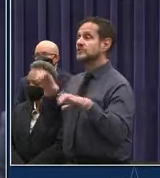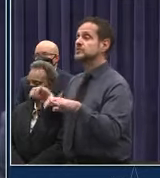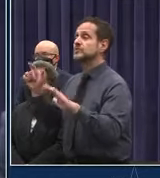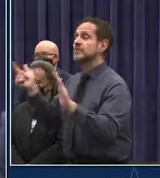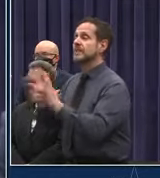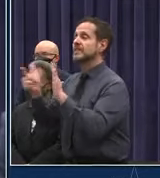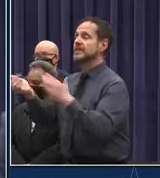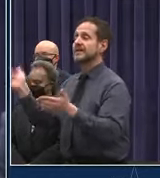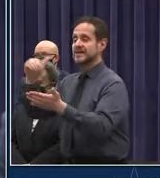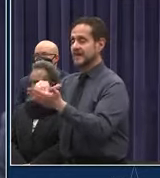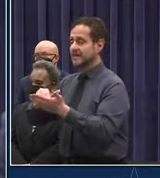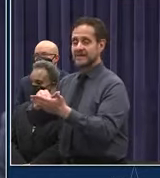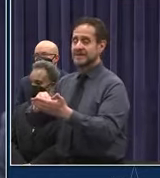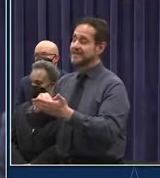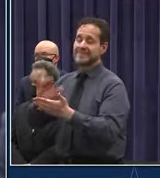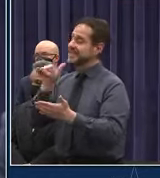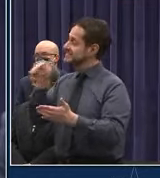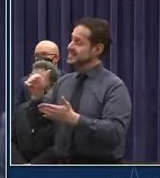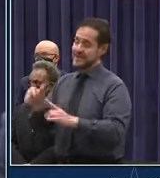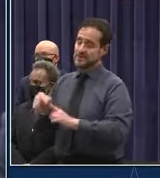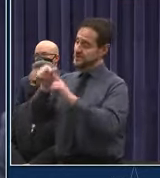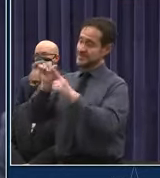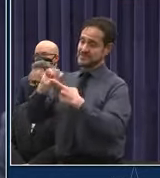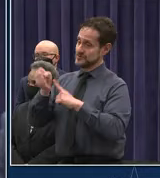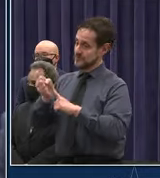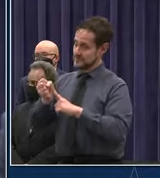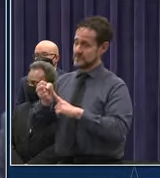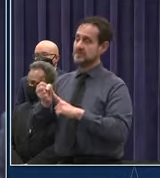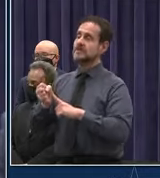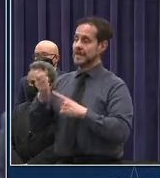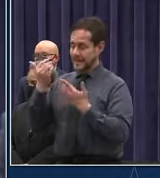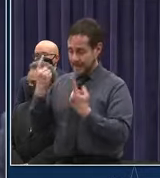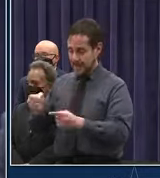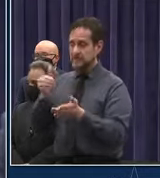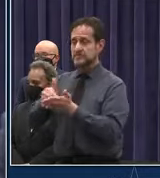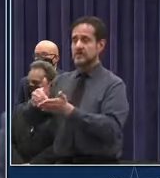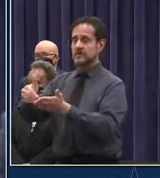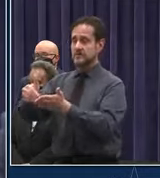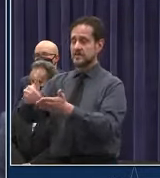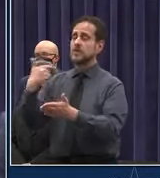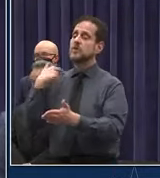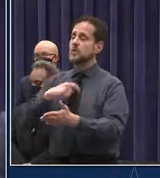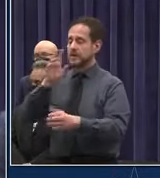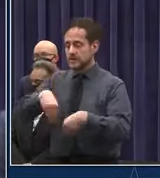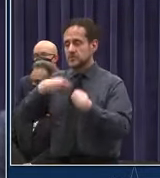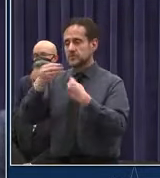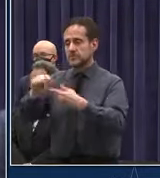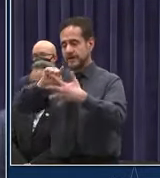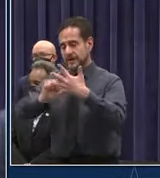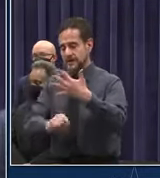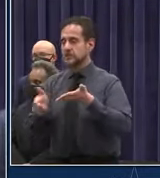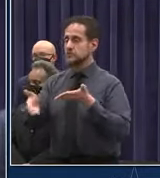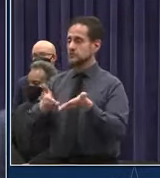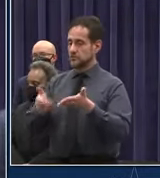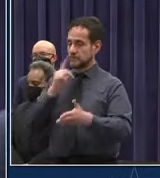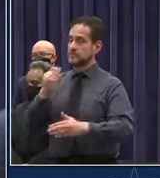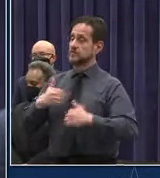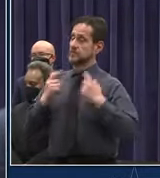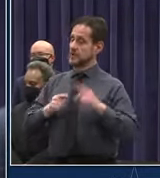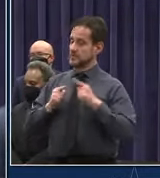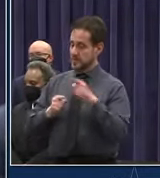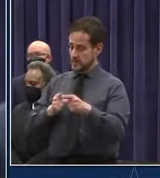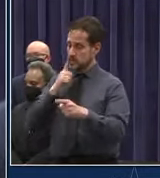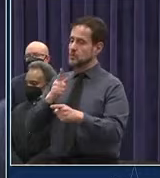people are not going to be able to be incarcerated for the rest of their lives. So when they come out of the criminal justice system, to be able to have some measures